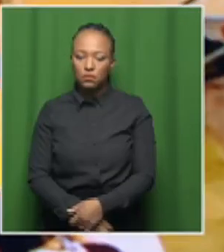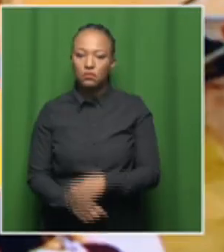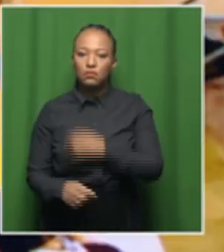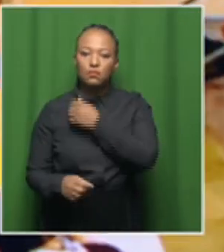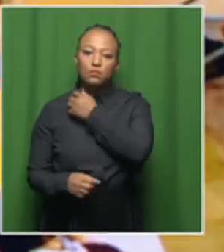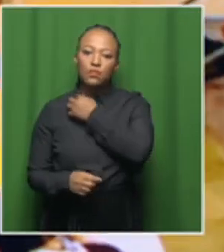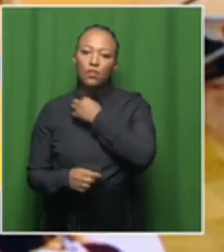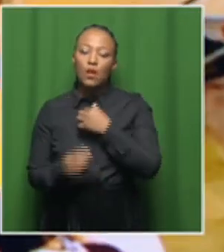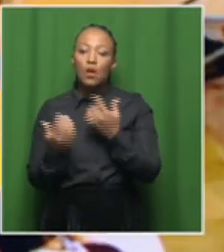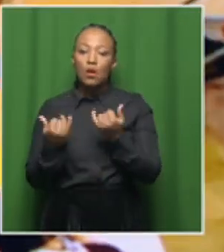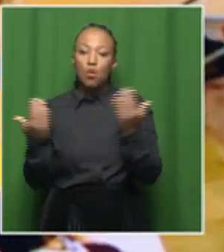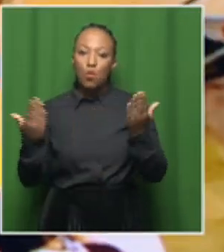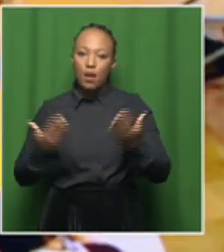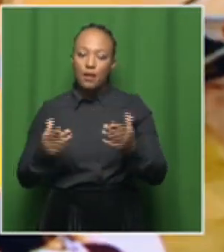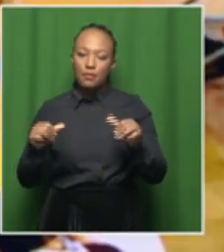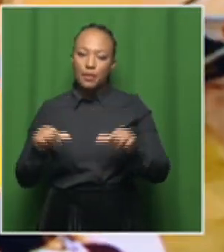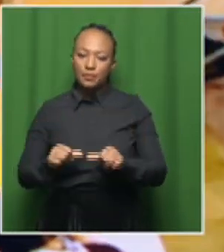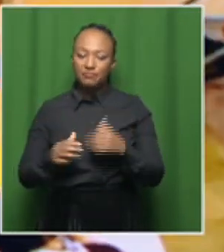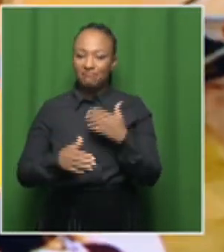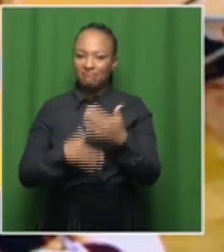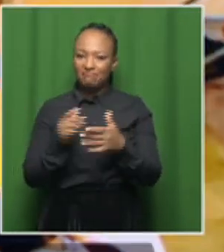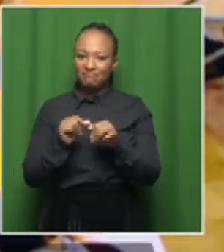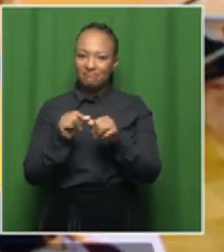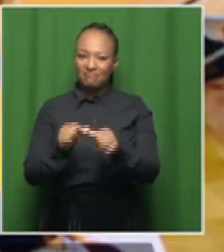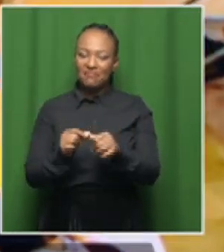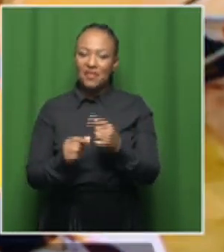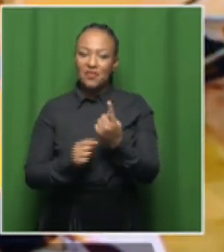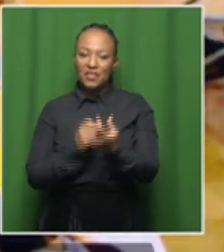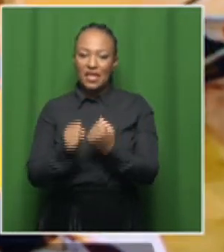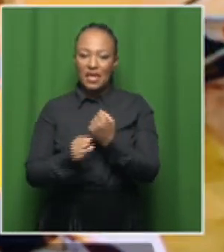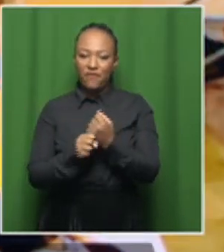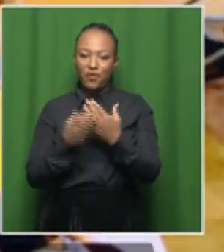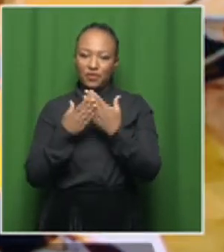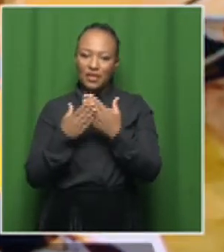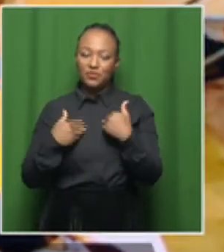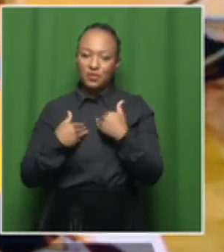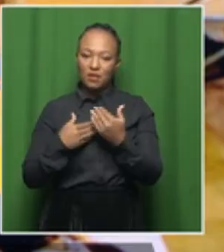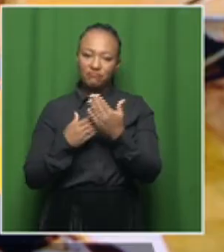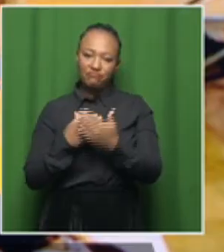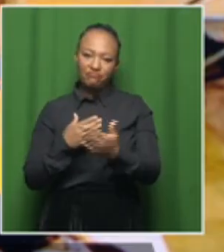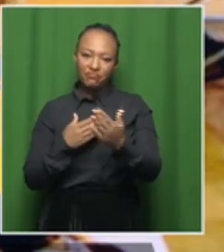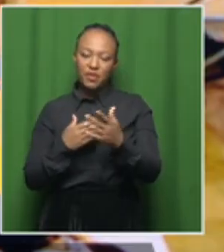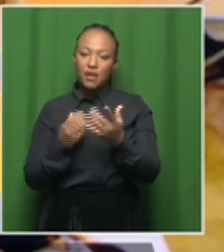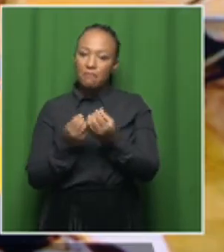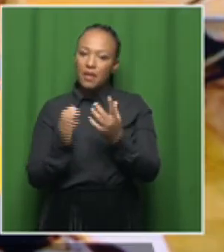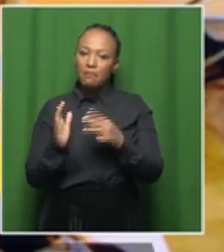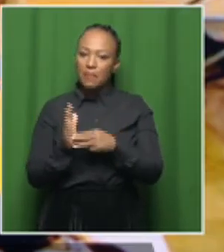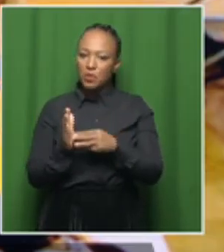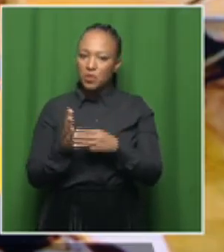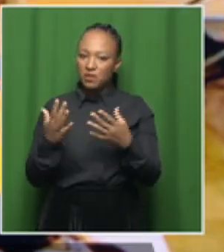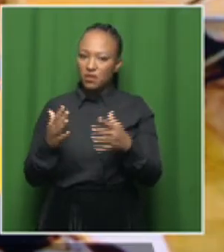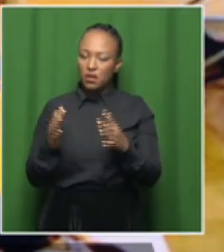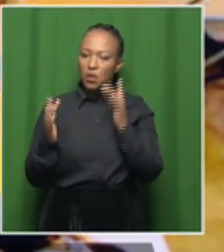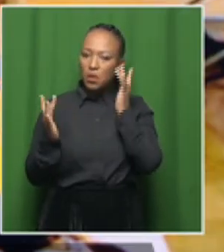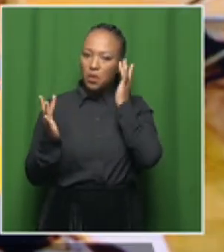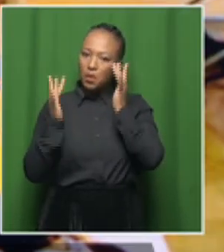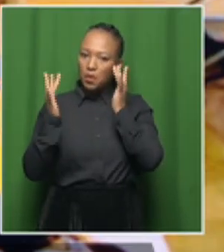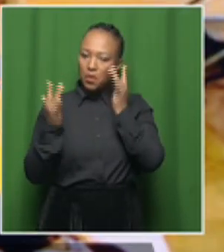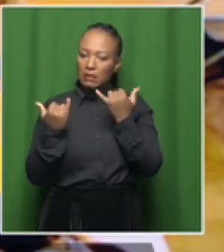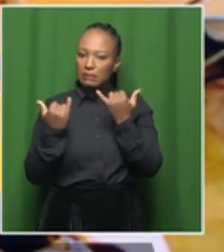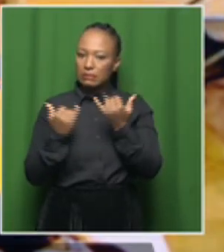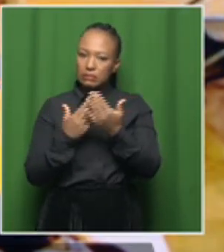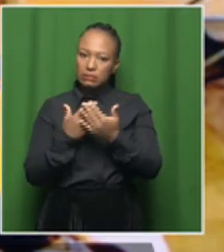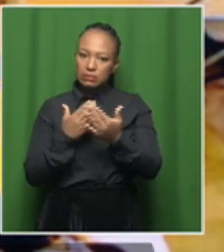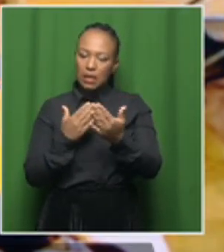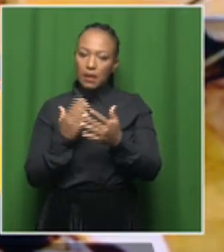Let's continue as the new tertiary academic year is about to kick off. Many matriculants are considering their future career options. So the tech industry is booming in South